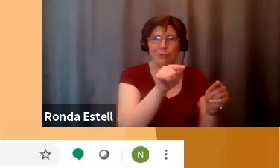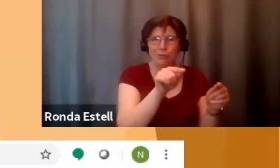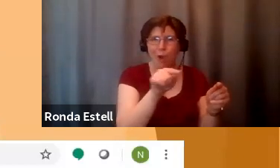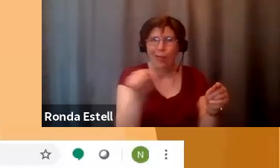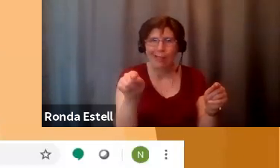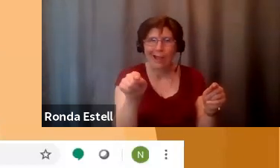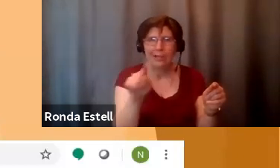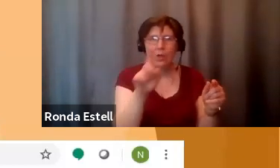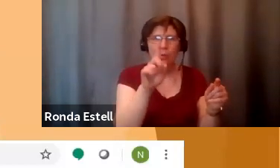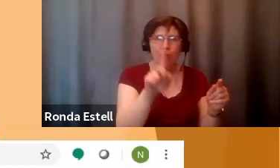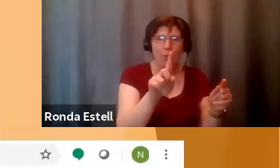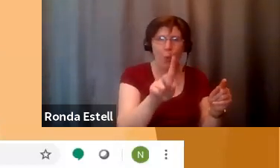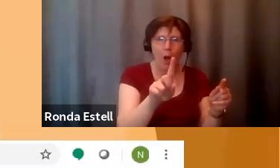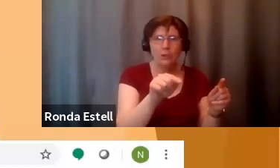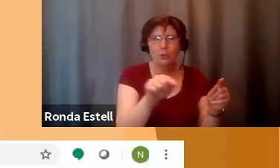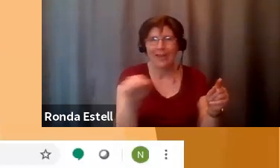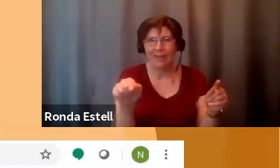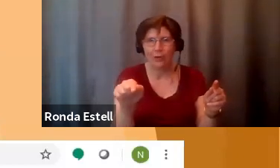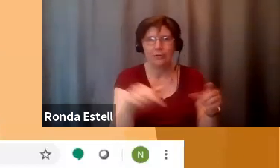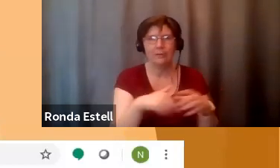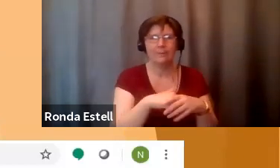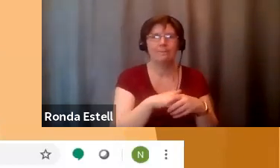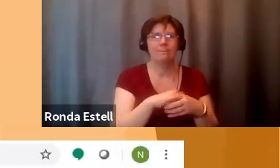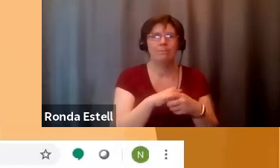between one to the other. So